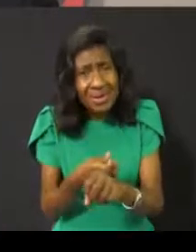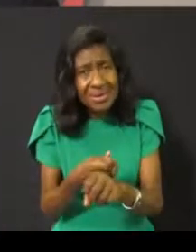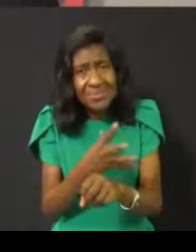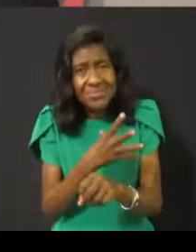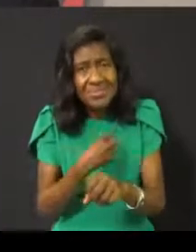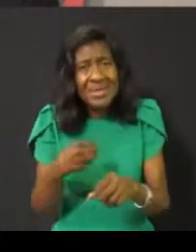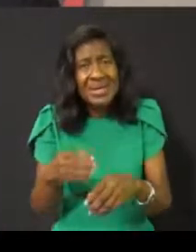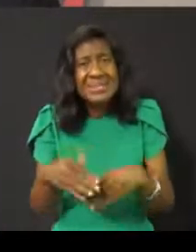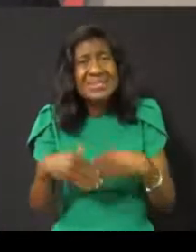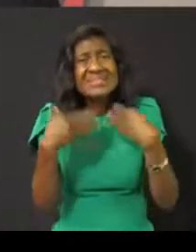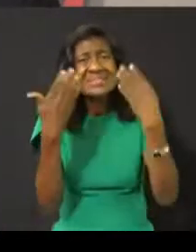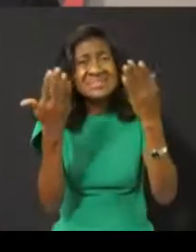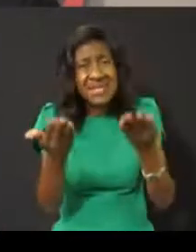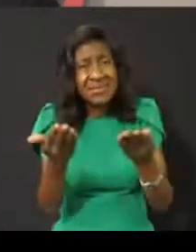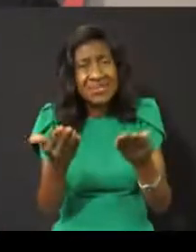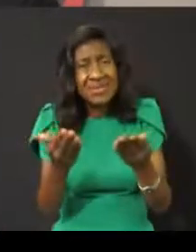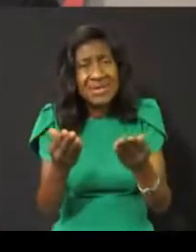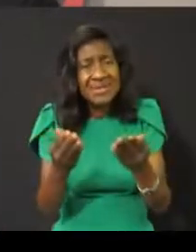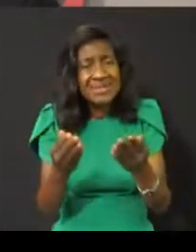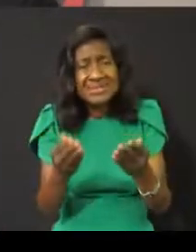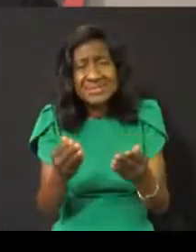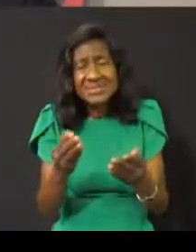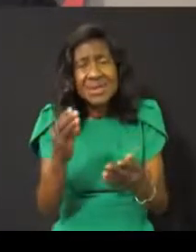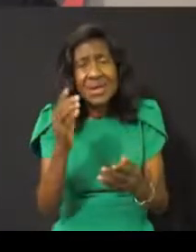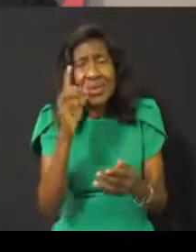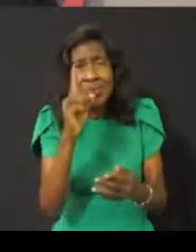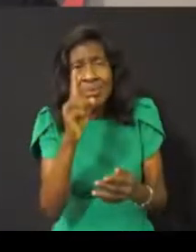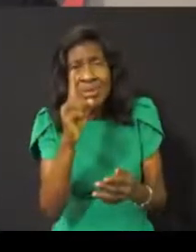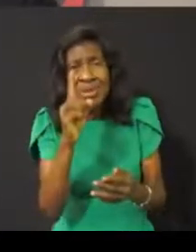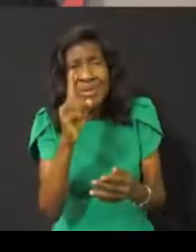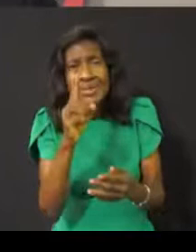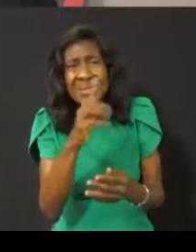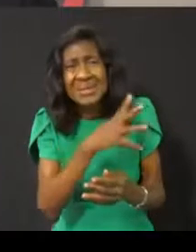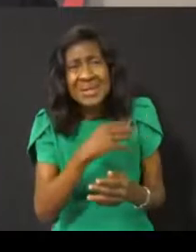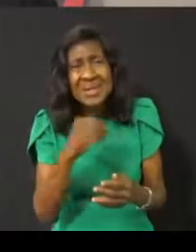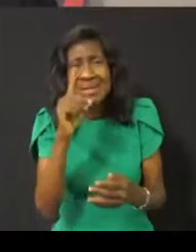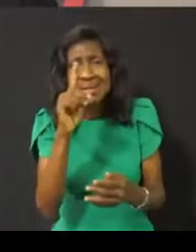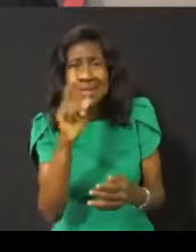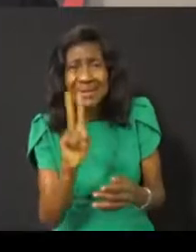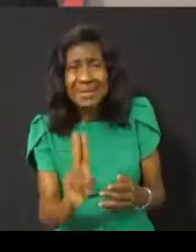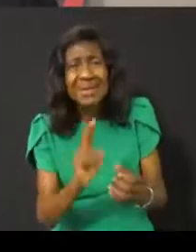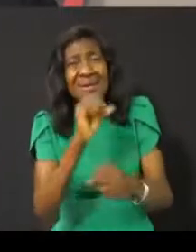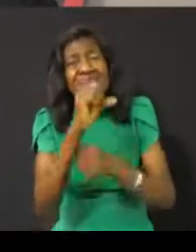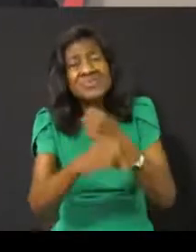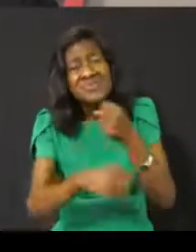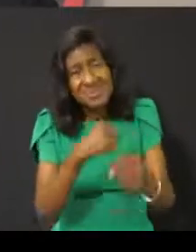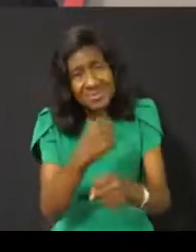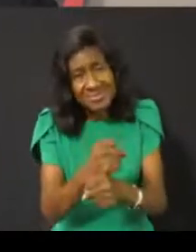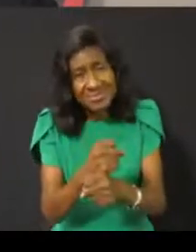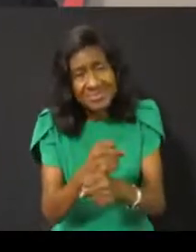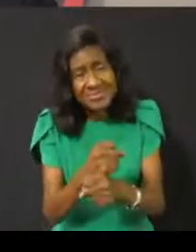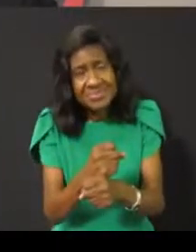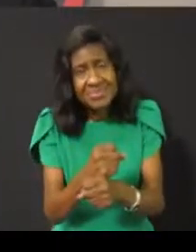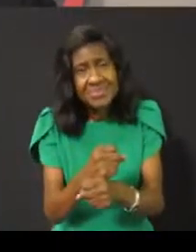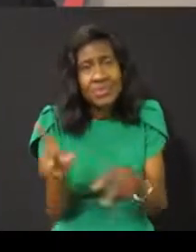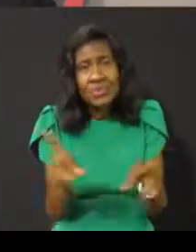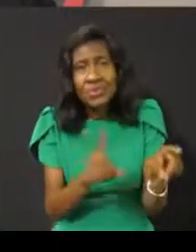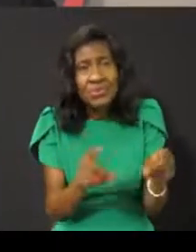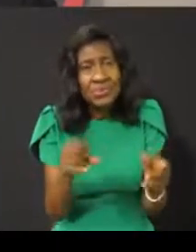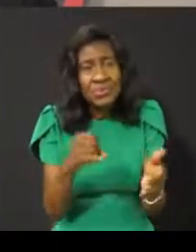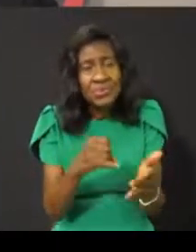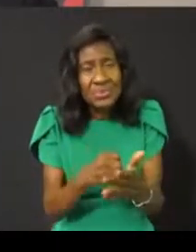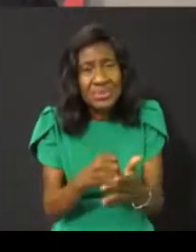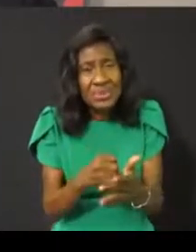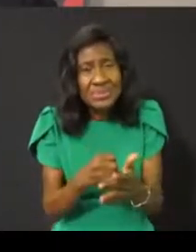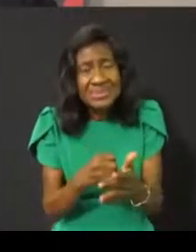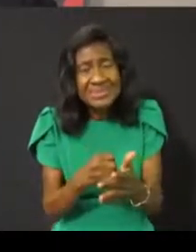half, and even more recently. And you've been doing this while still taking